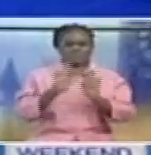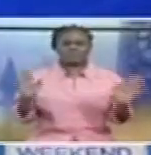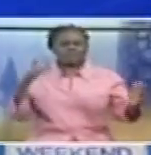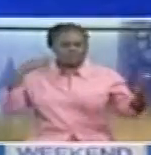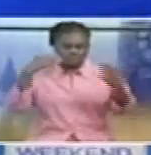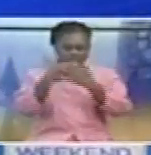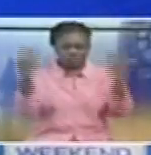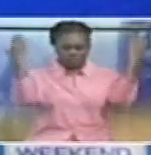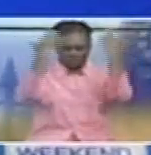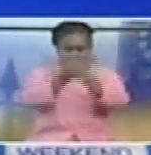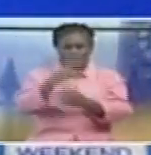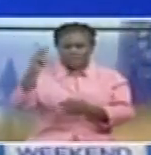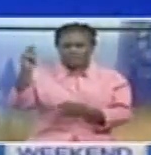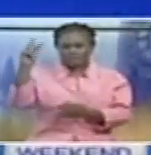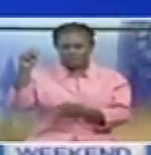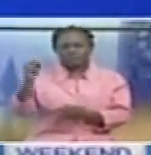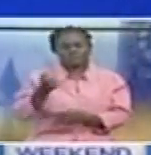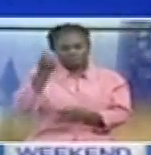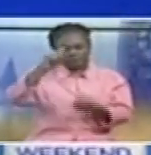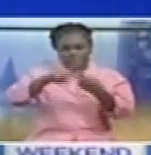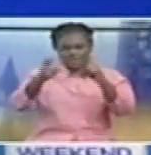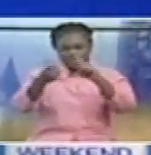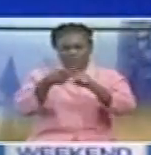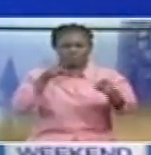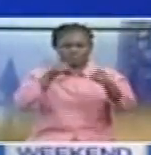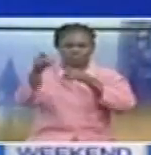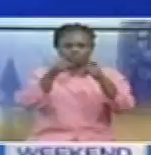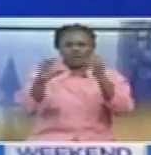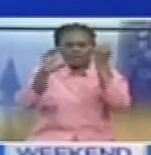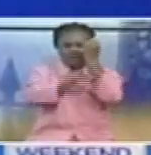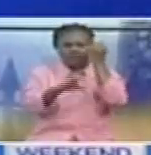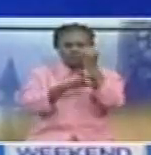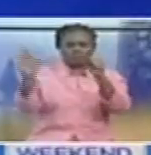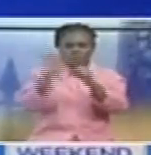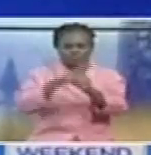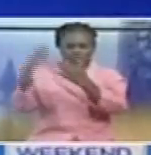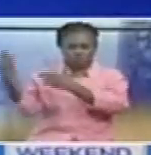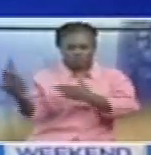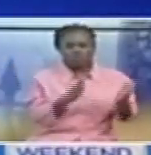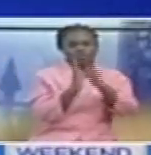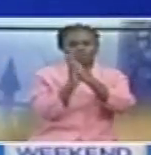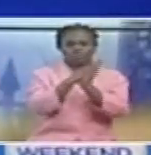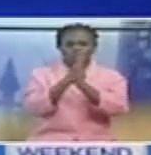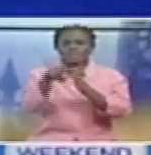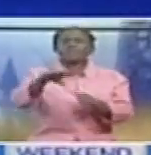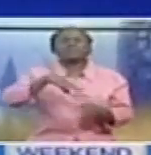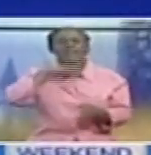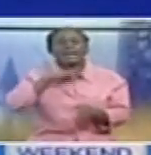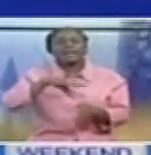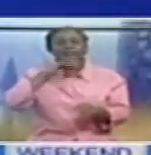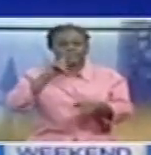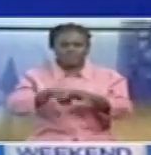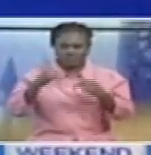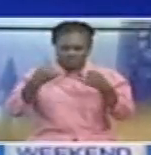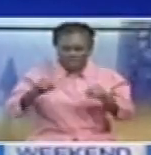until tonight. KTN and the Standard newspaper traveled across the country to bring you stories of men who died in the name of